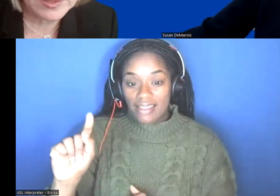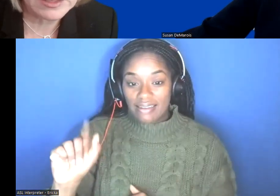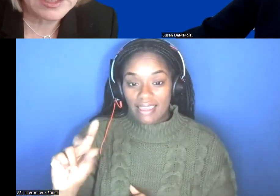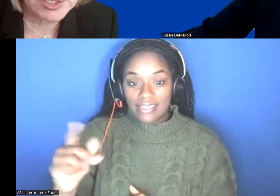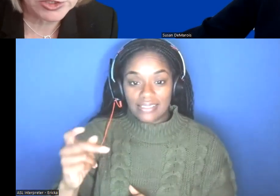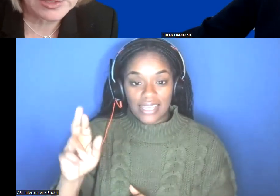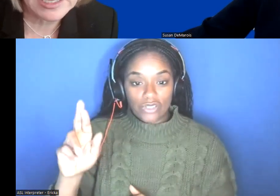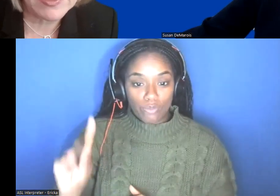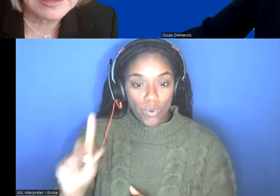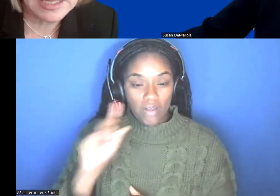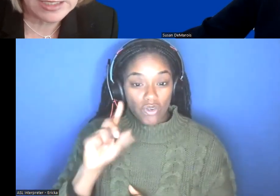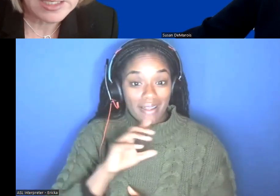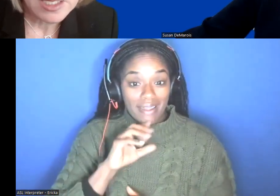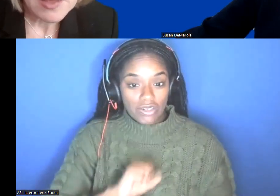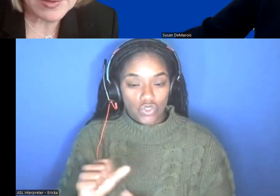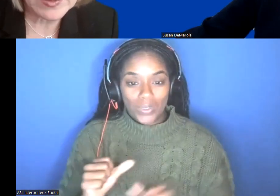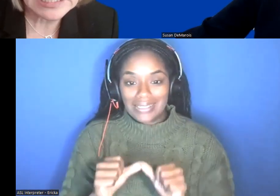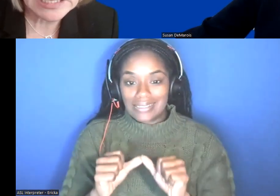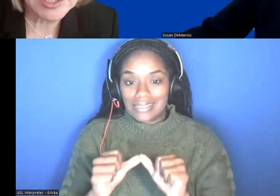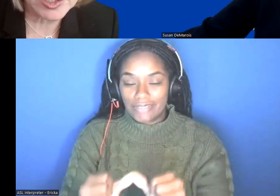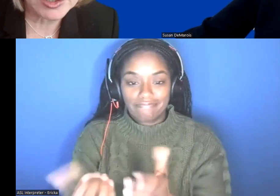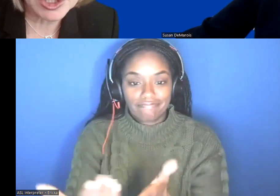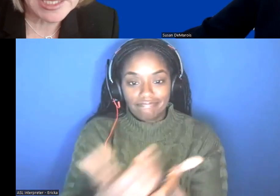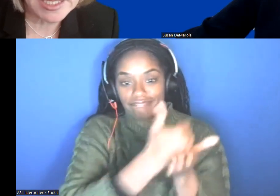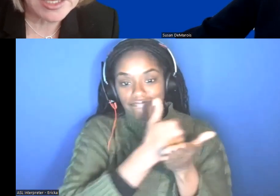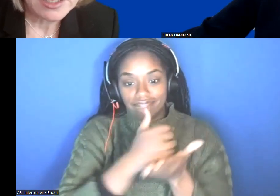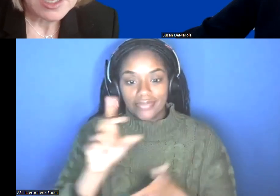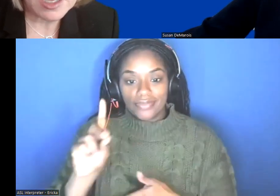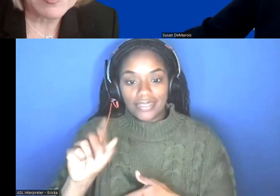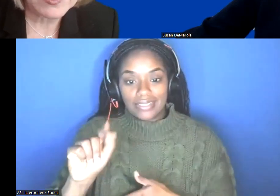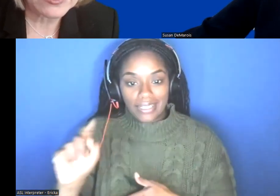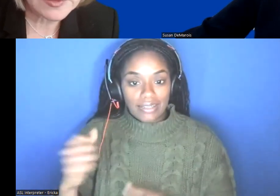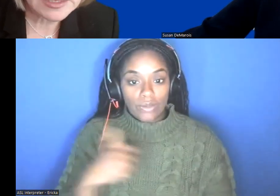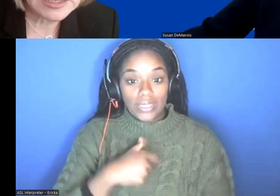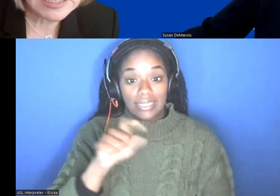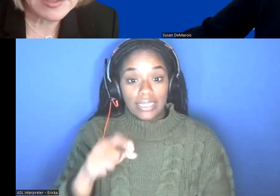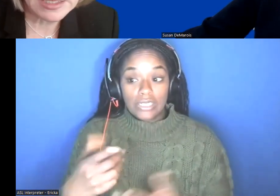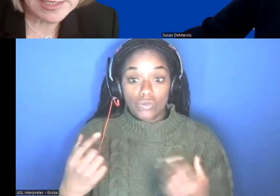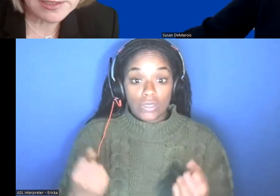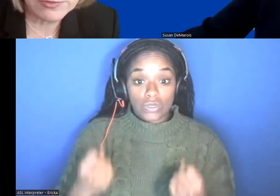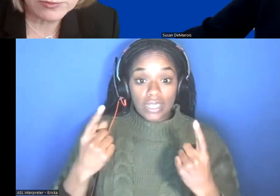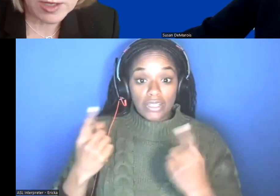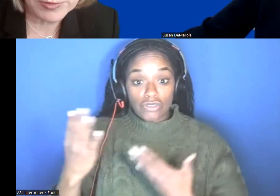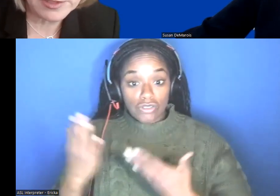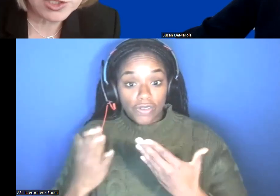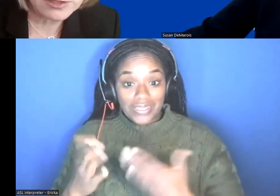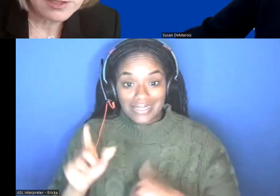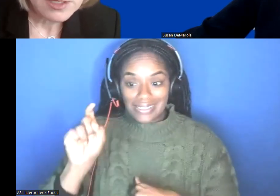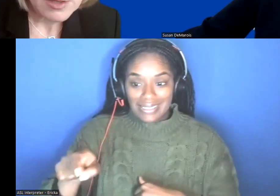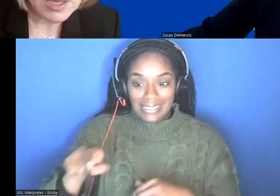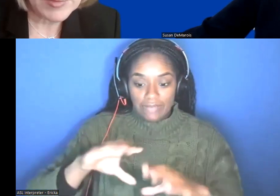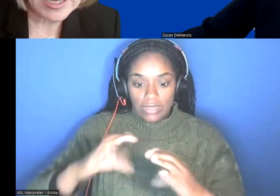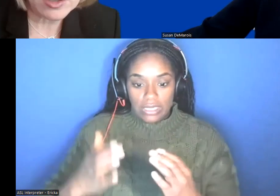that we can continue to get the data that we need to understand the services and the needs of this